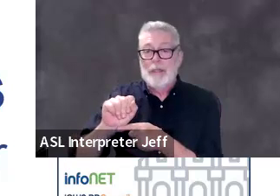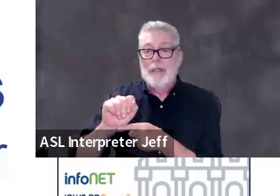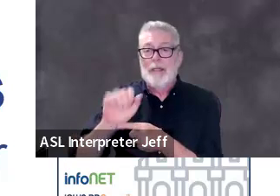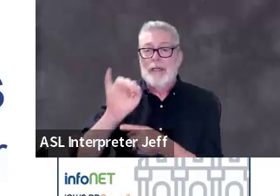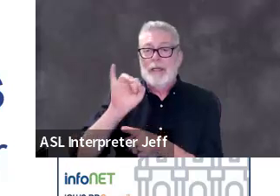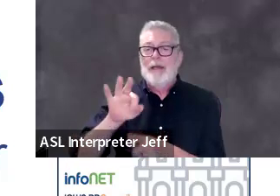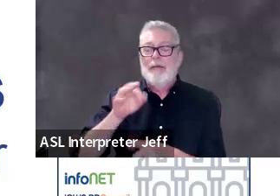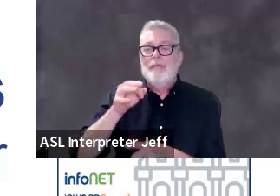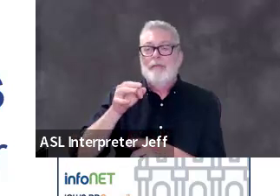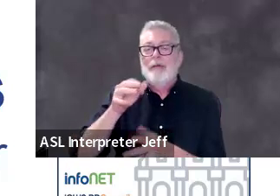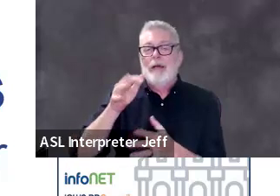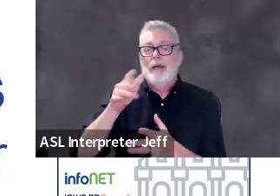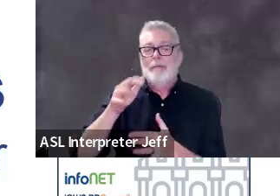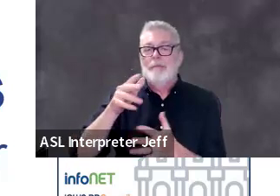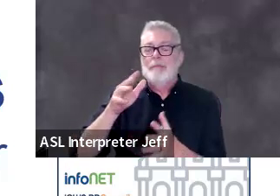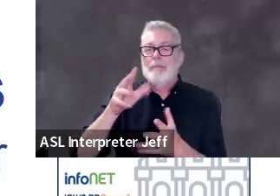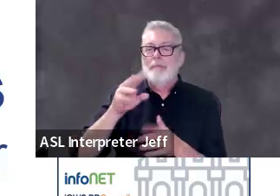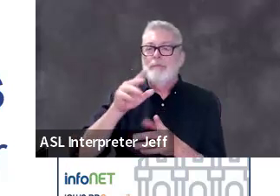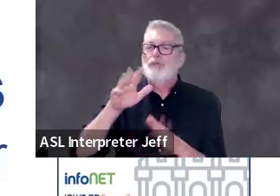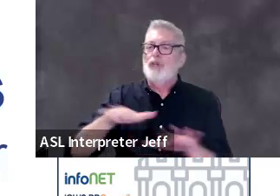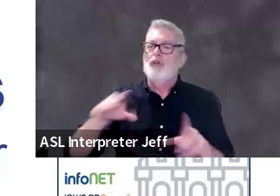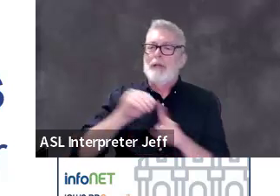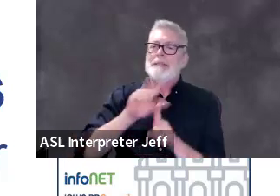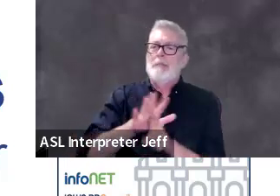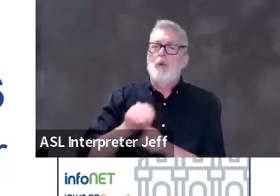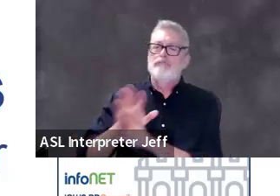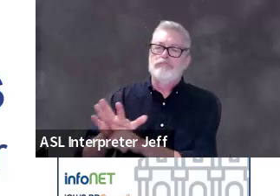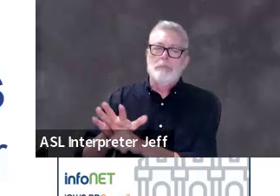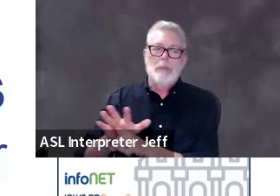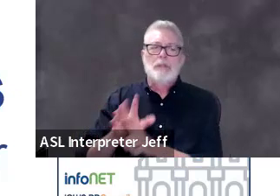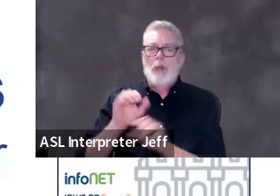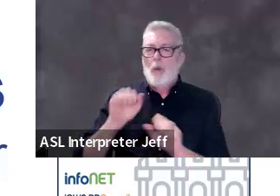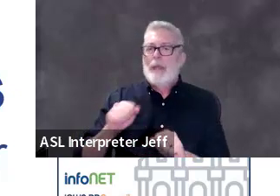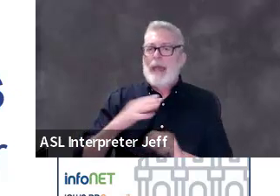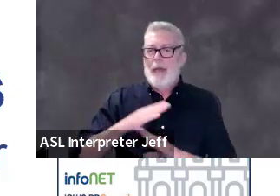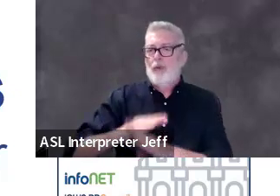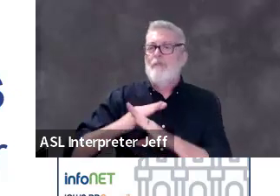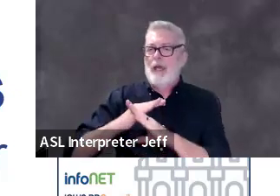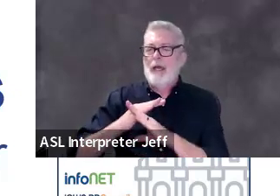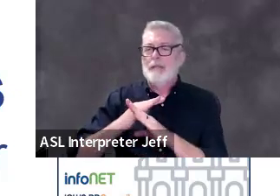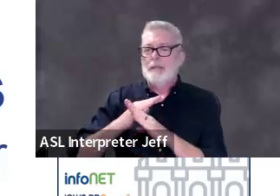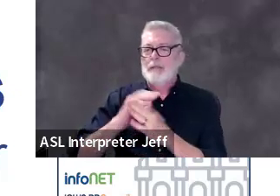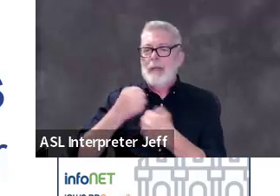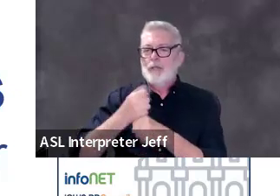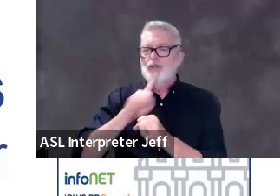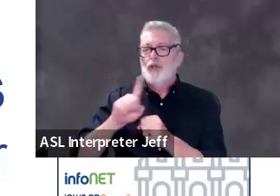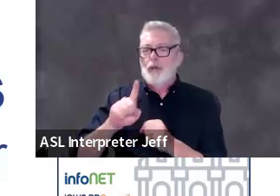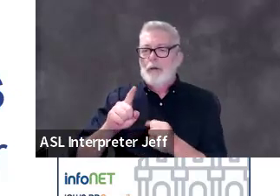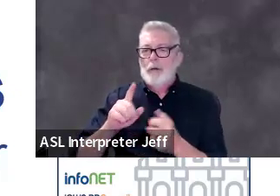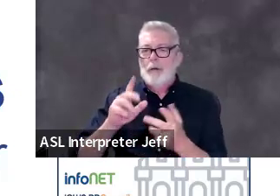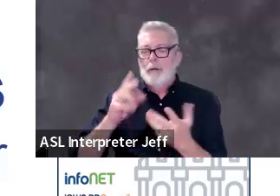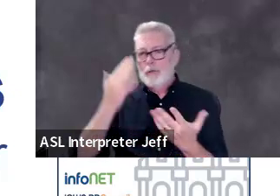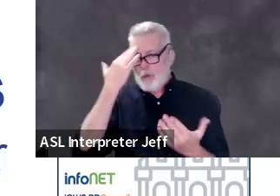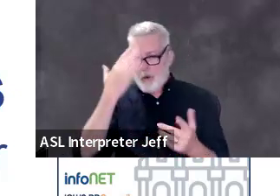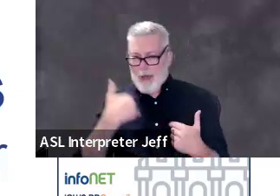exposed to children, and so it is a prevention measure to make sure people know that they have lead